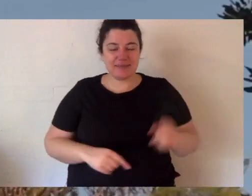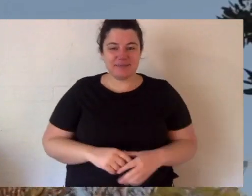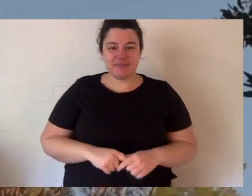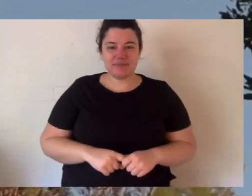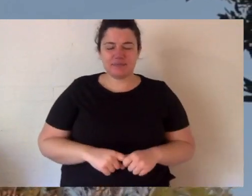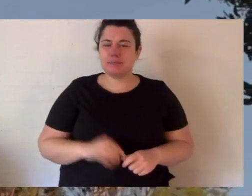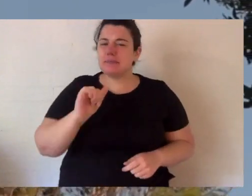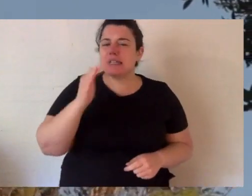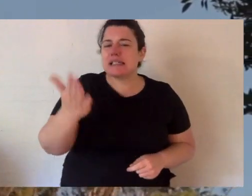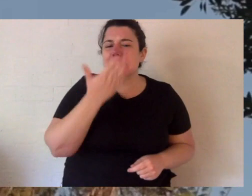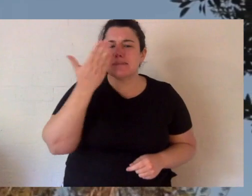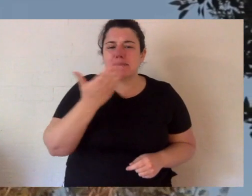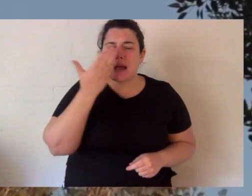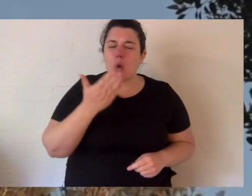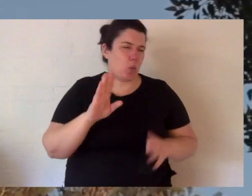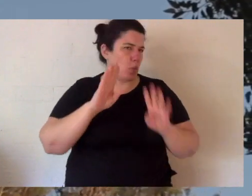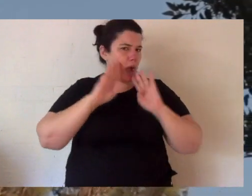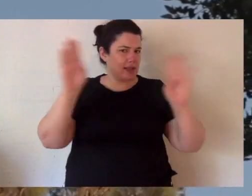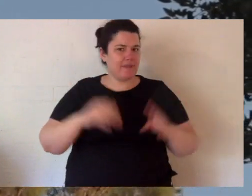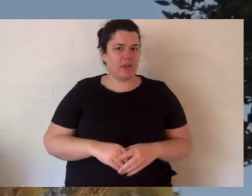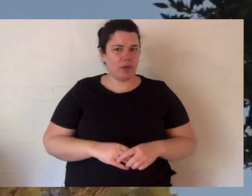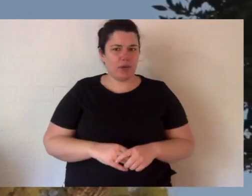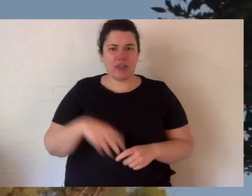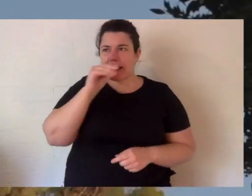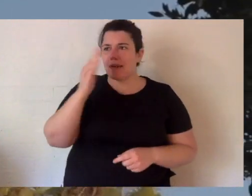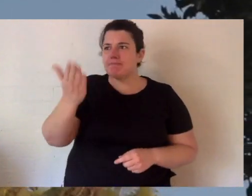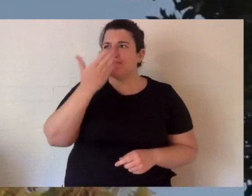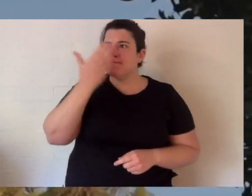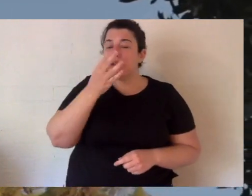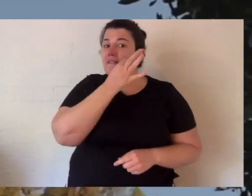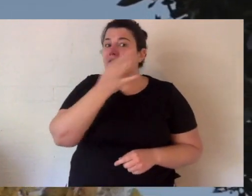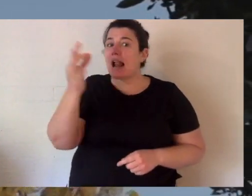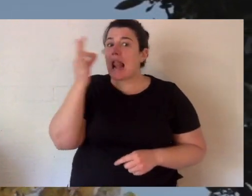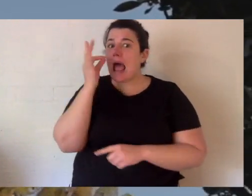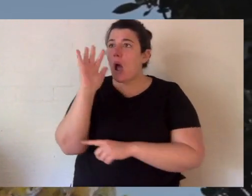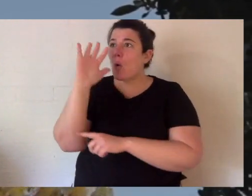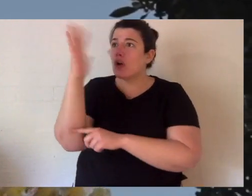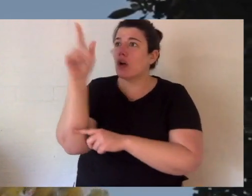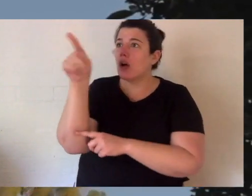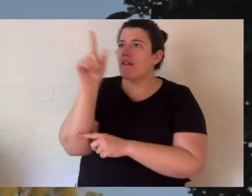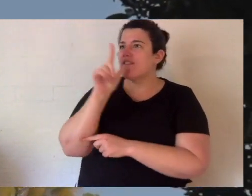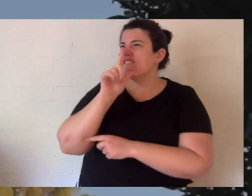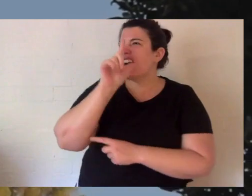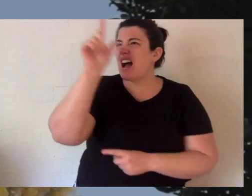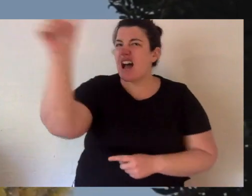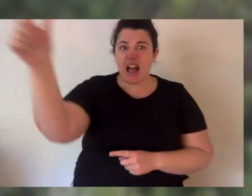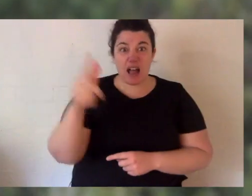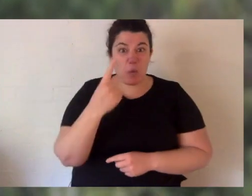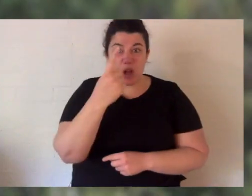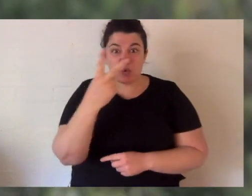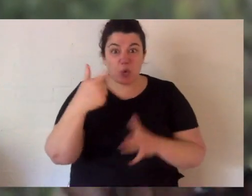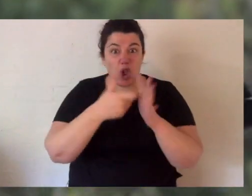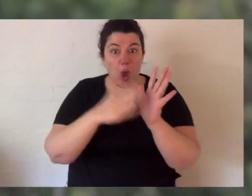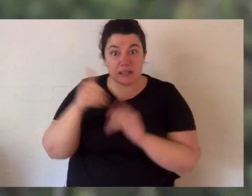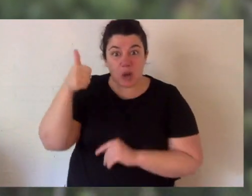some of their senses, their sense of smell is wonderful. They can sniff out a flowering eucalyptus tree kilometres away.